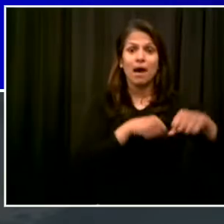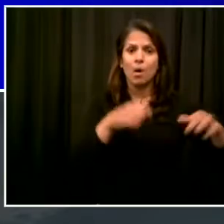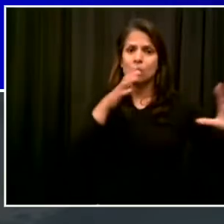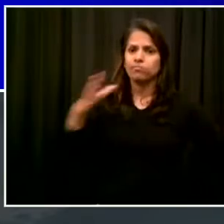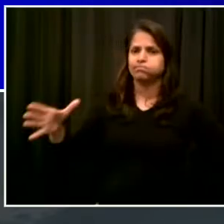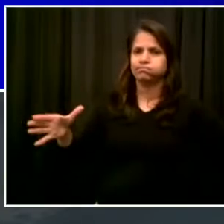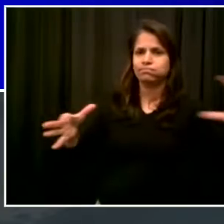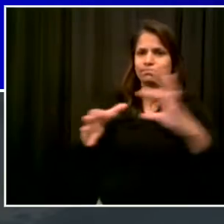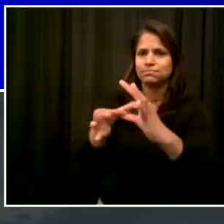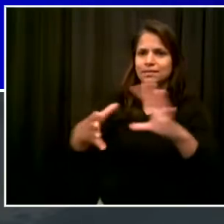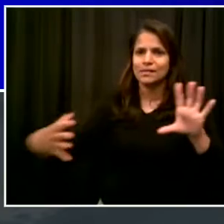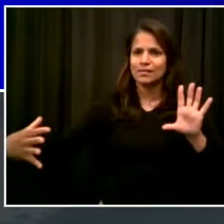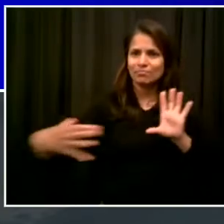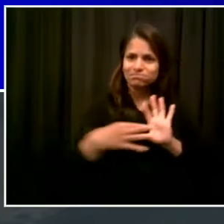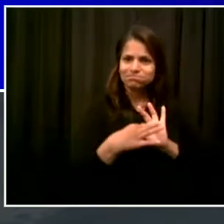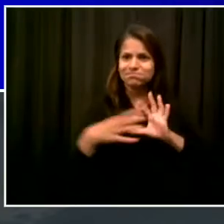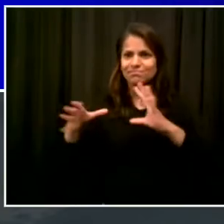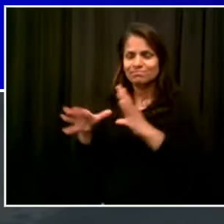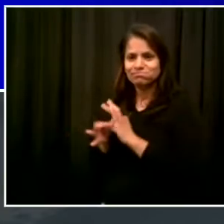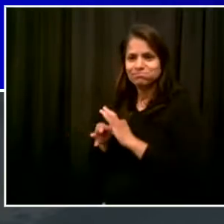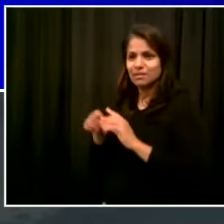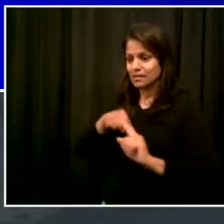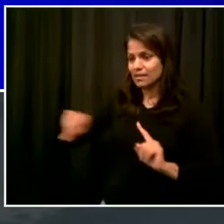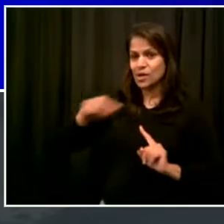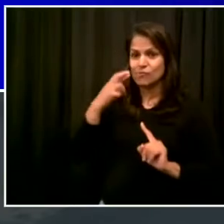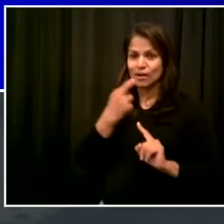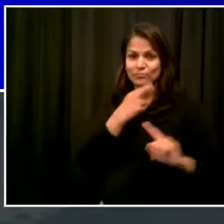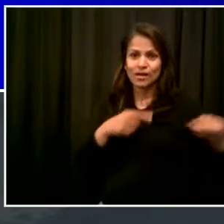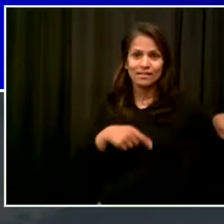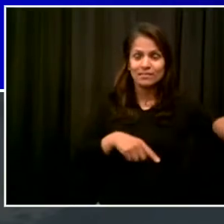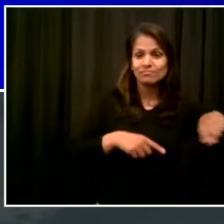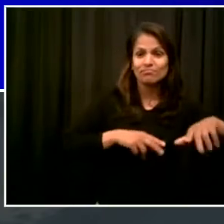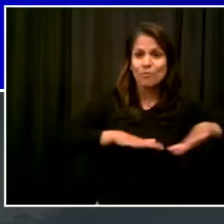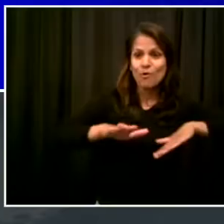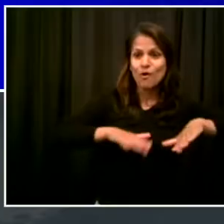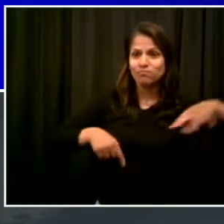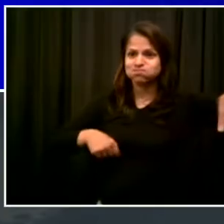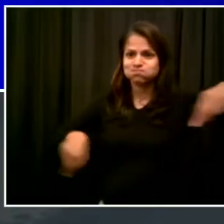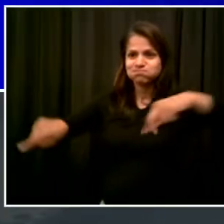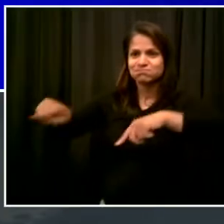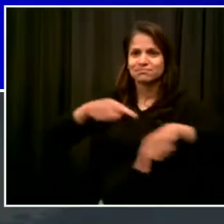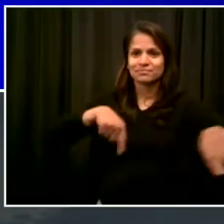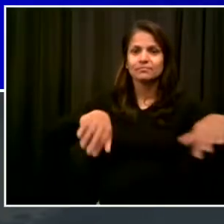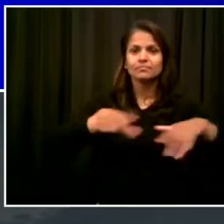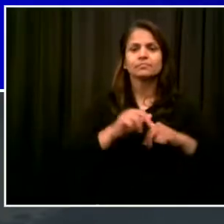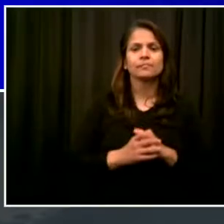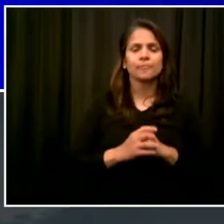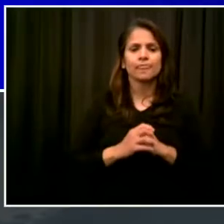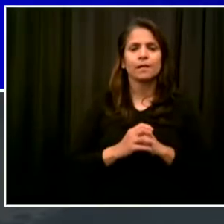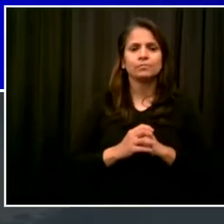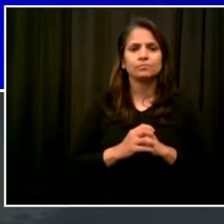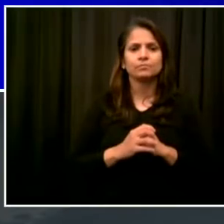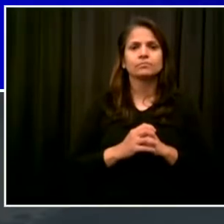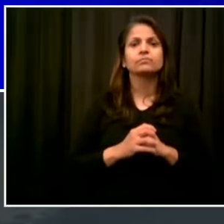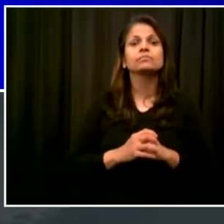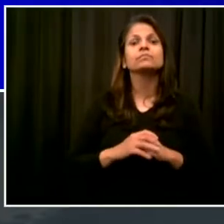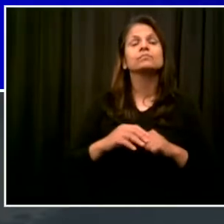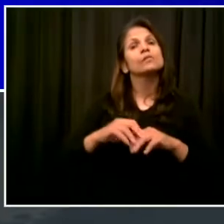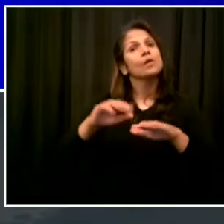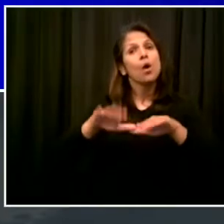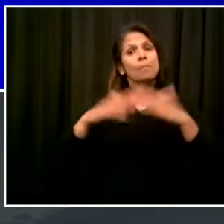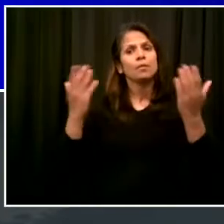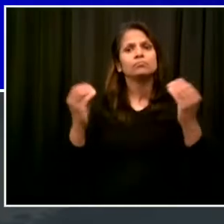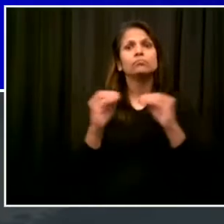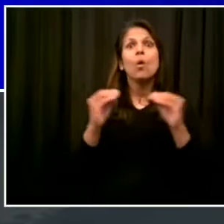work with so many organizations in the city that are finding new ways to do things. So, we need every conceivable